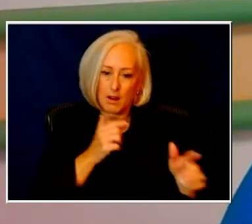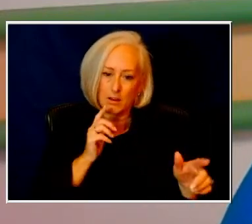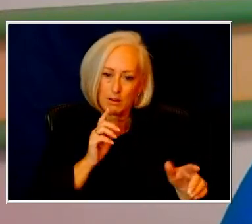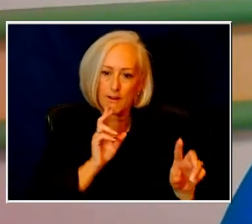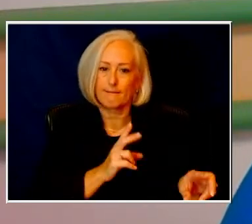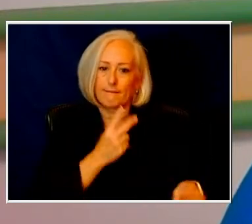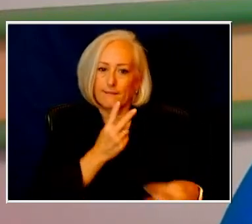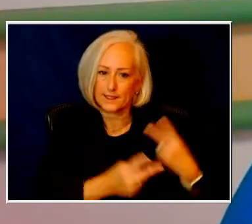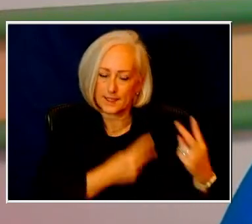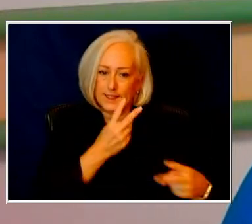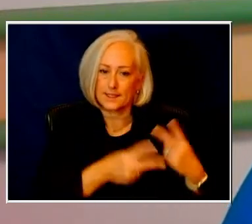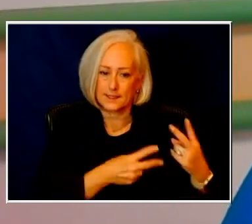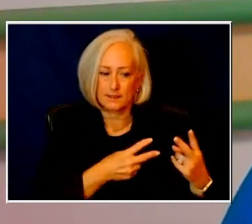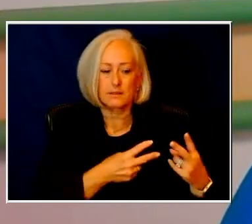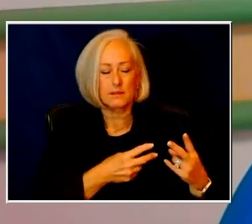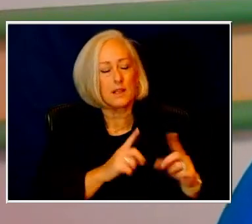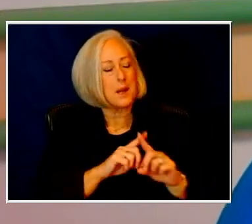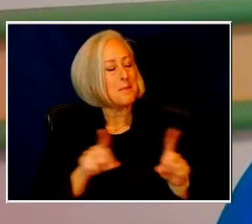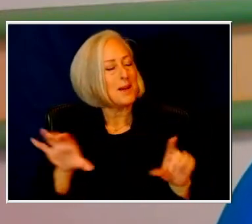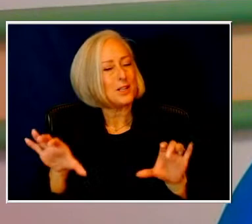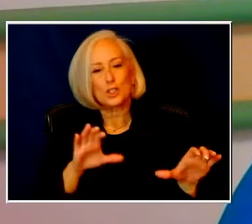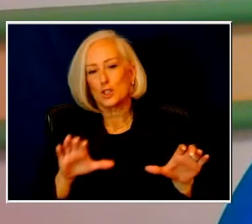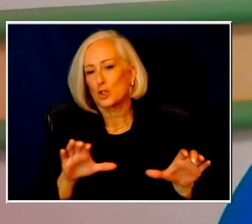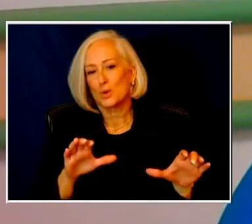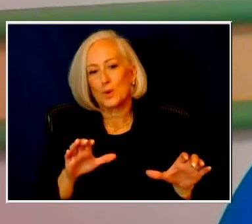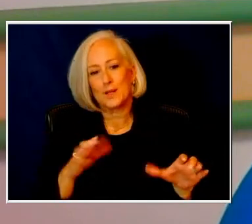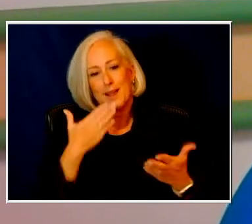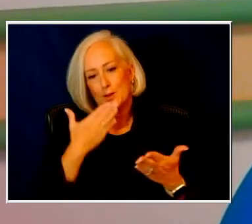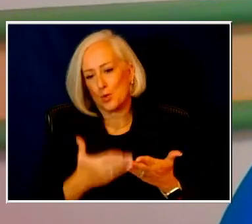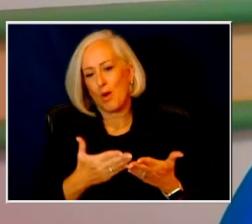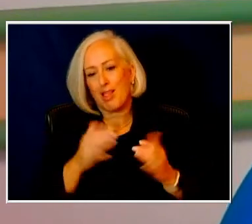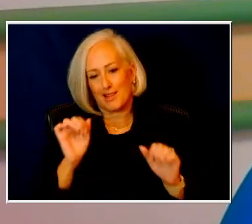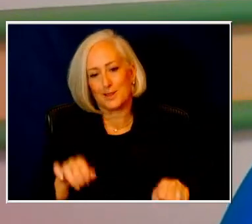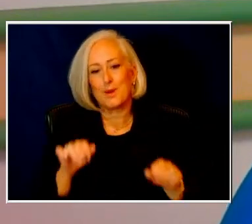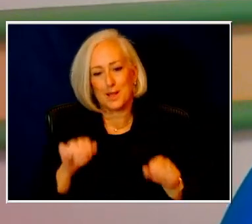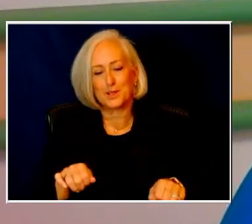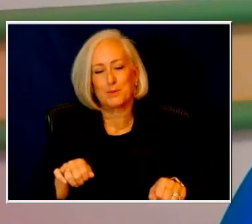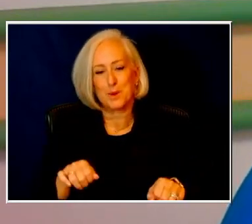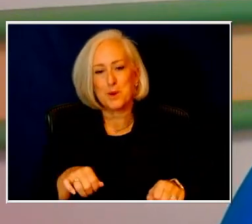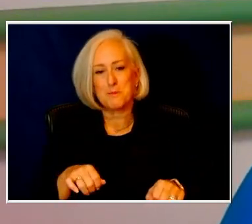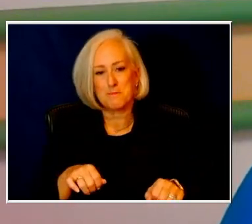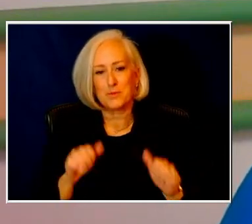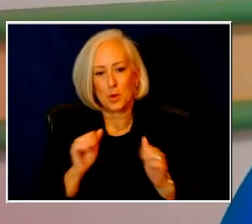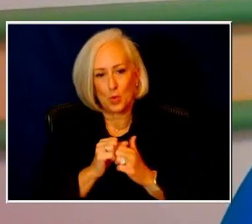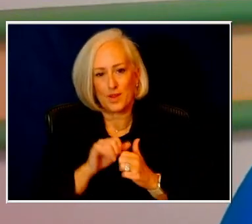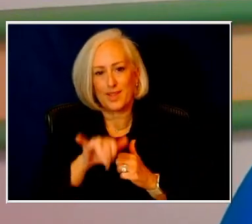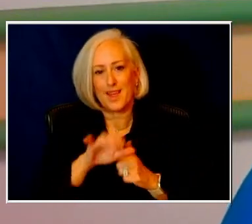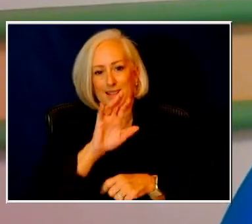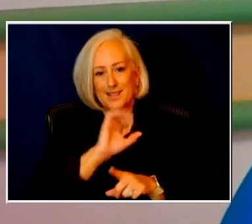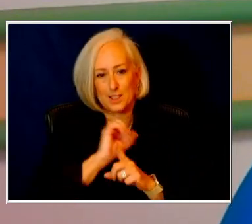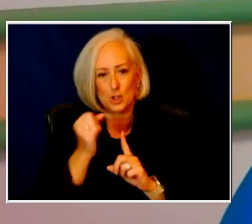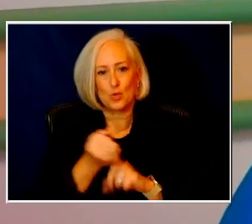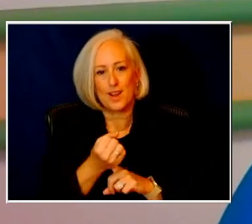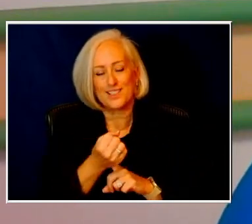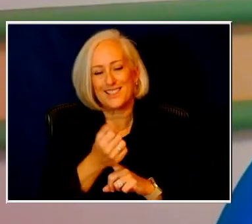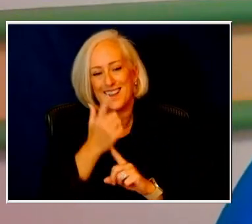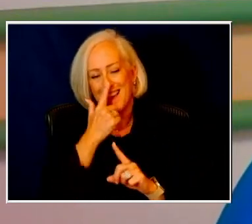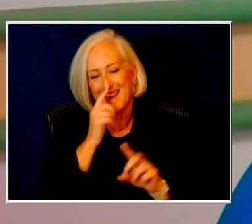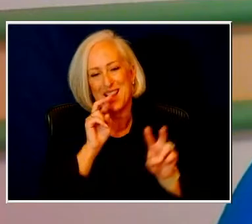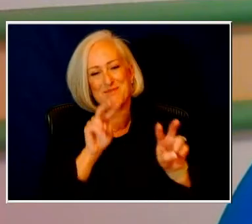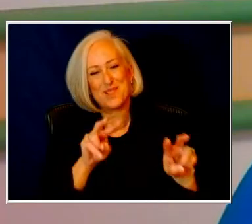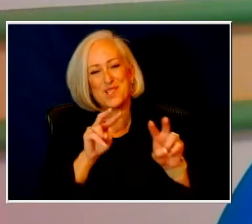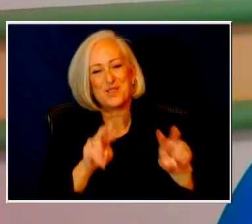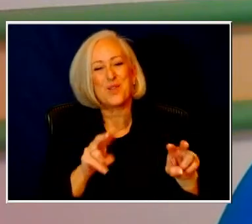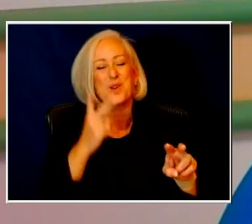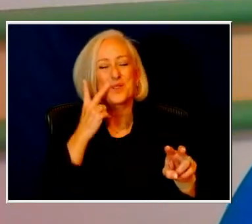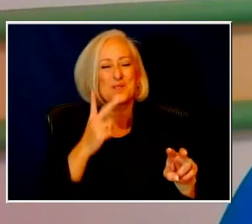she's doing as well as I think anybody could do in this situation, and I'm just looking forward to